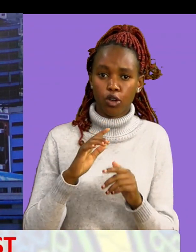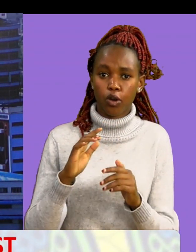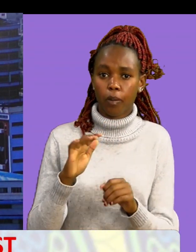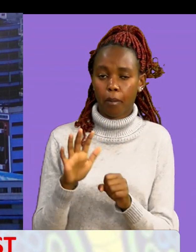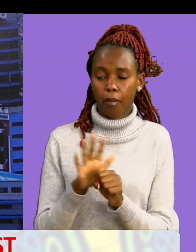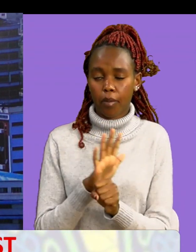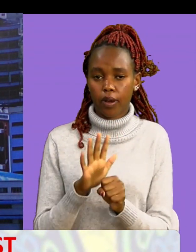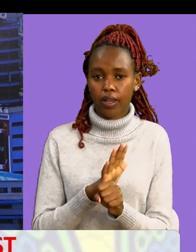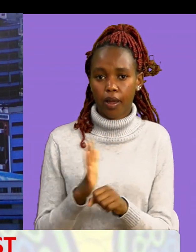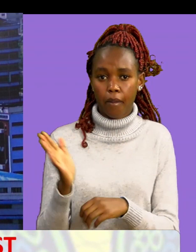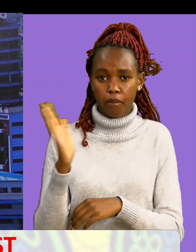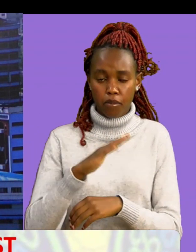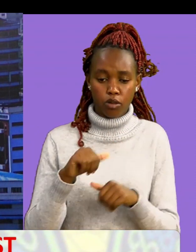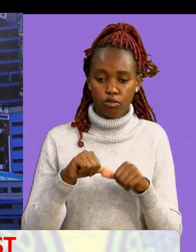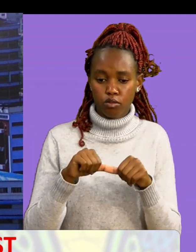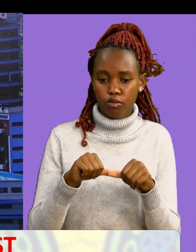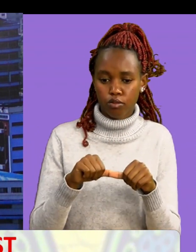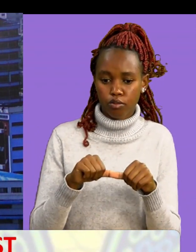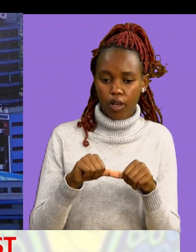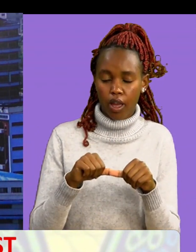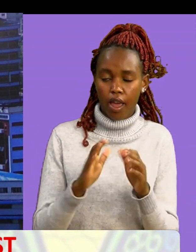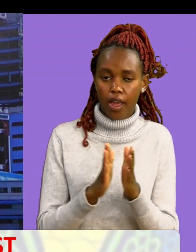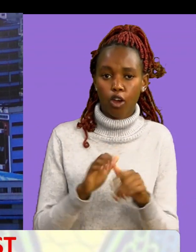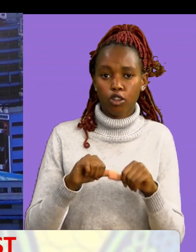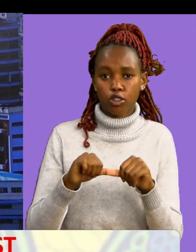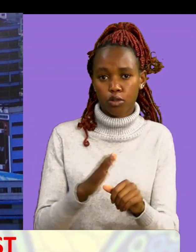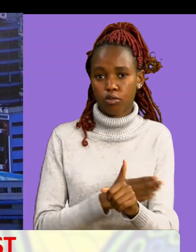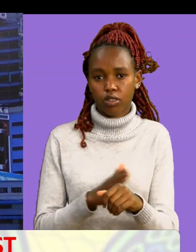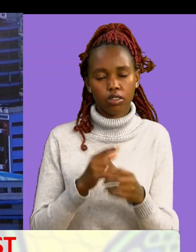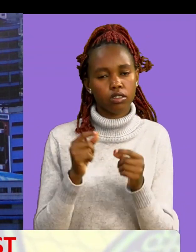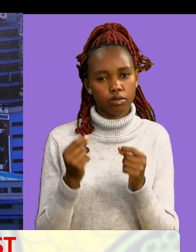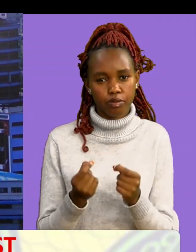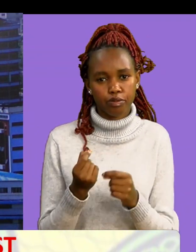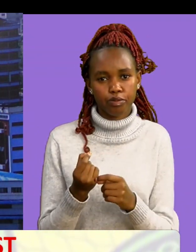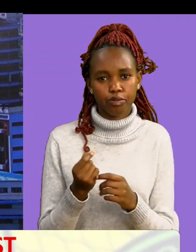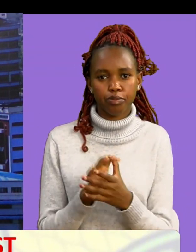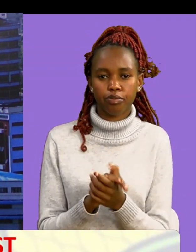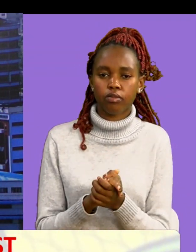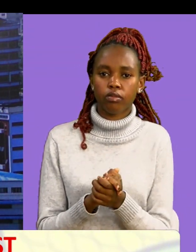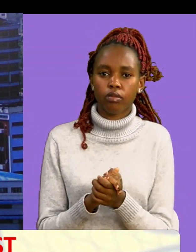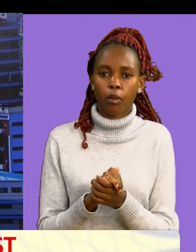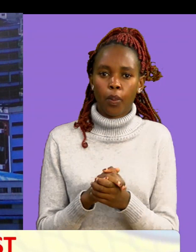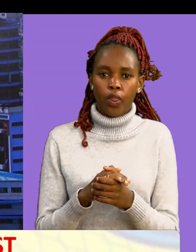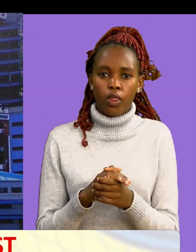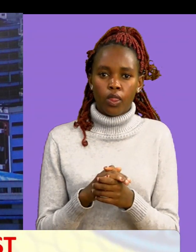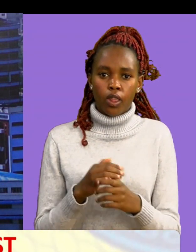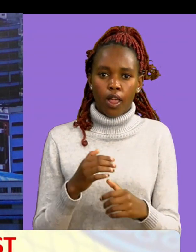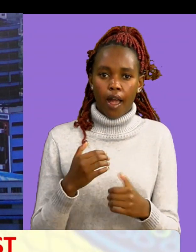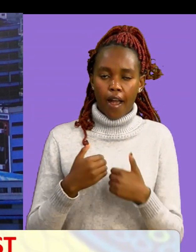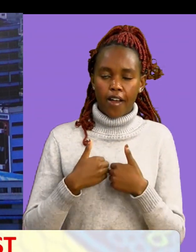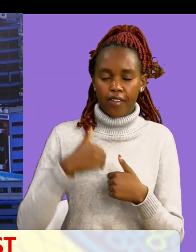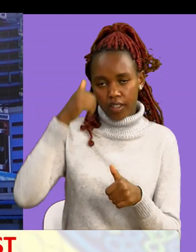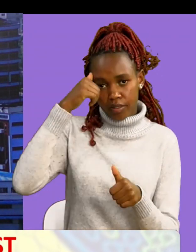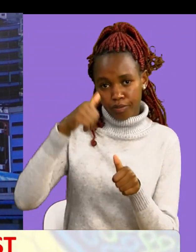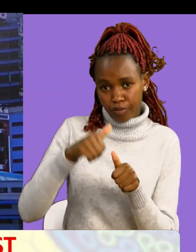producers ameshakwambia ushasikia Charles Riley pale kwa mambo yake kidogo tumeshaambiwa pale, we have been reminded